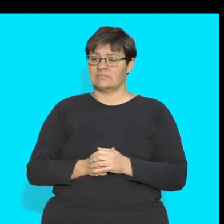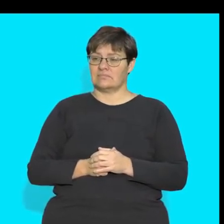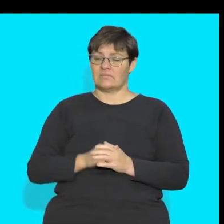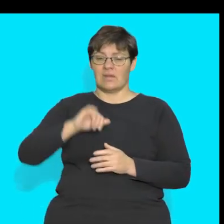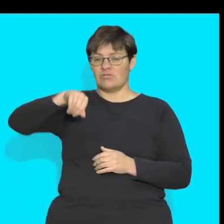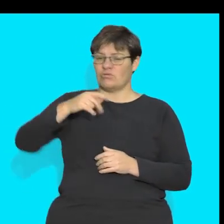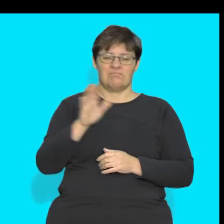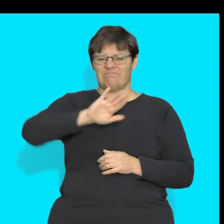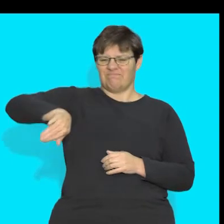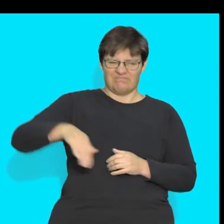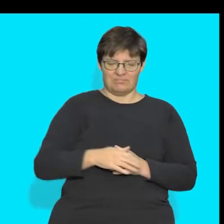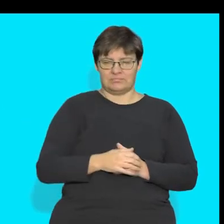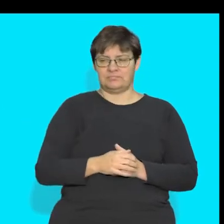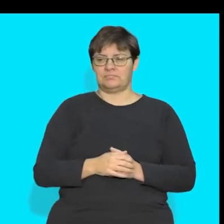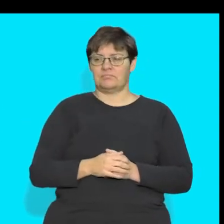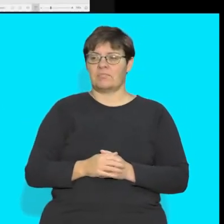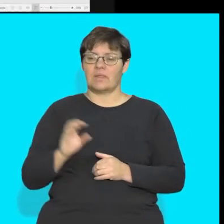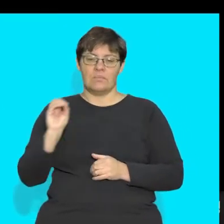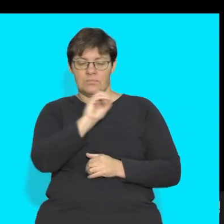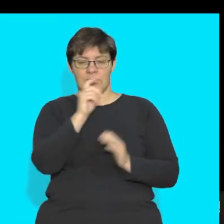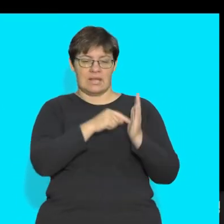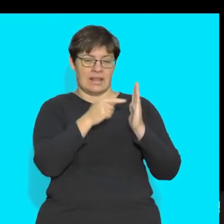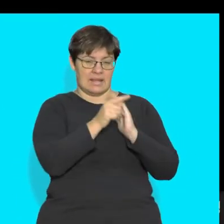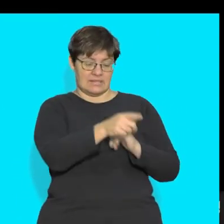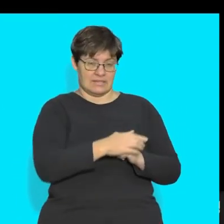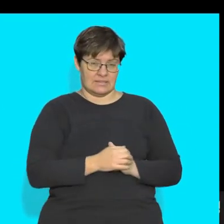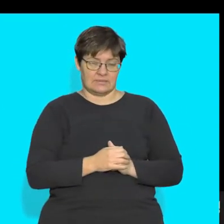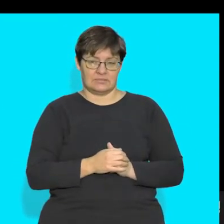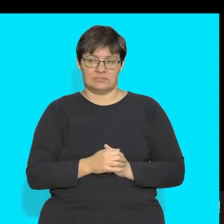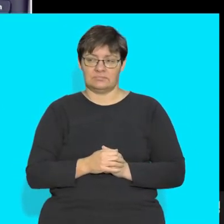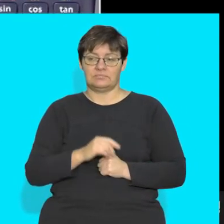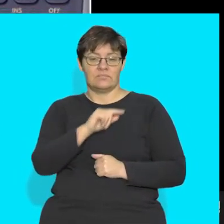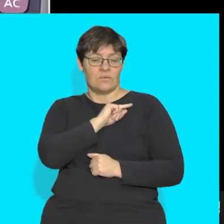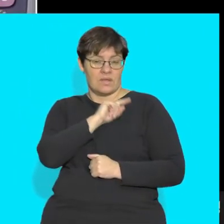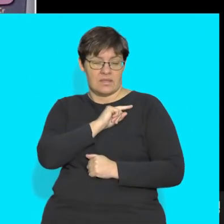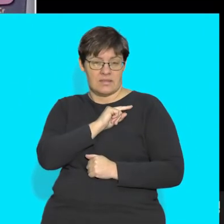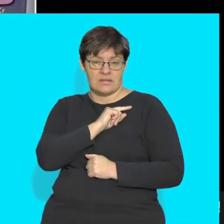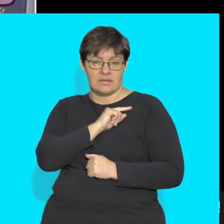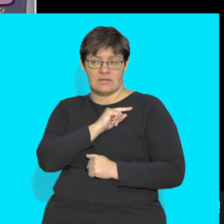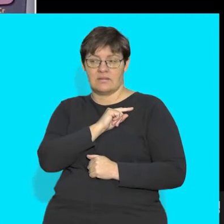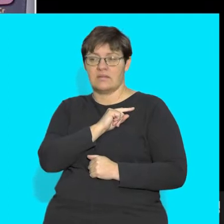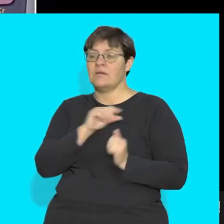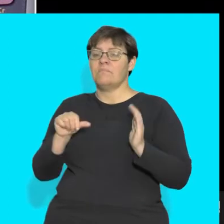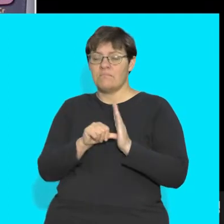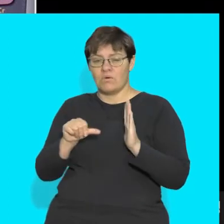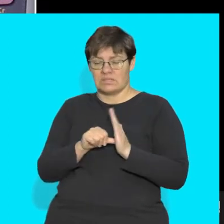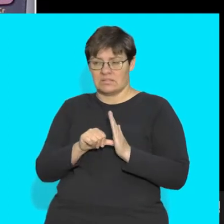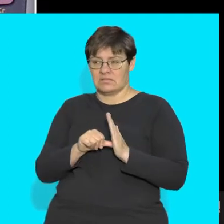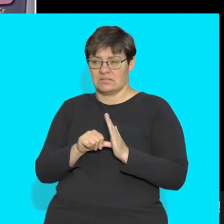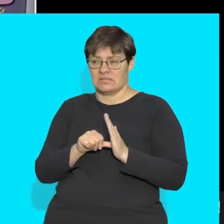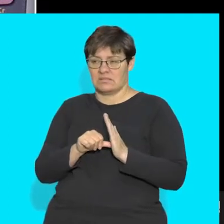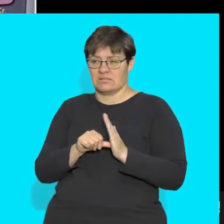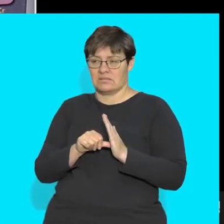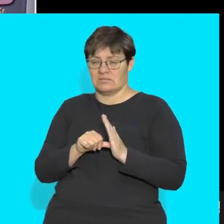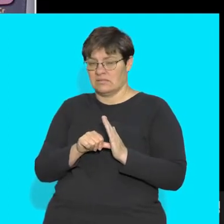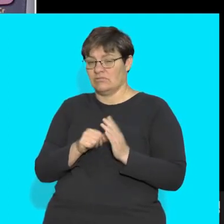go. And we're going to put this on our calculators because it's important. Well, I can't